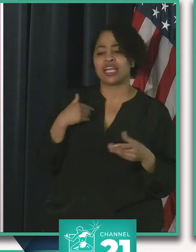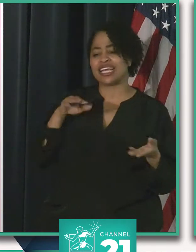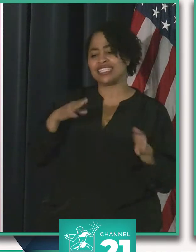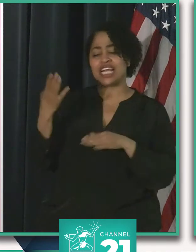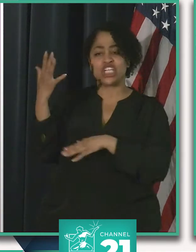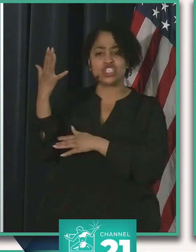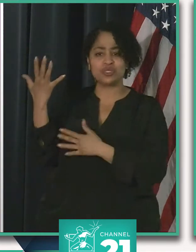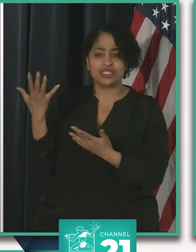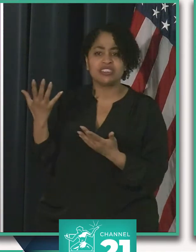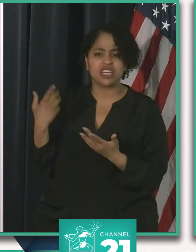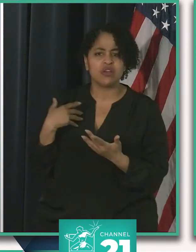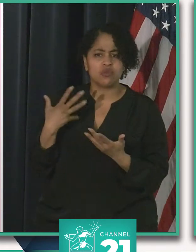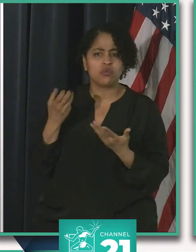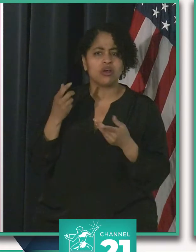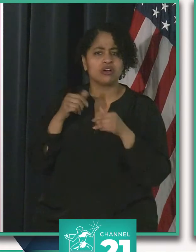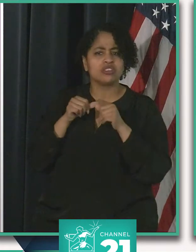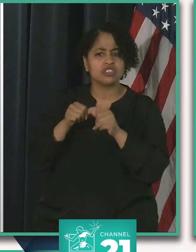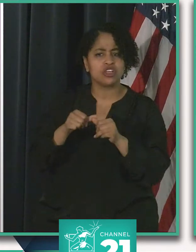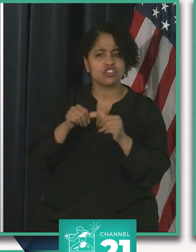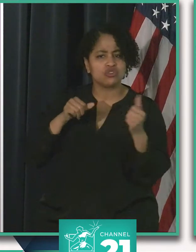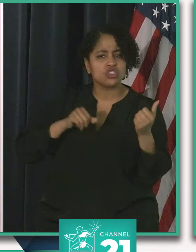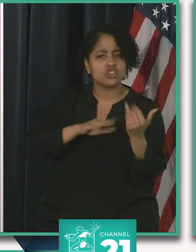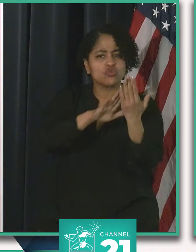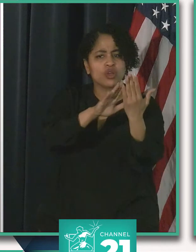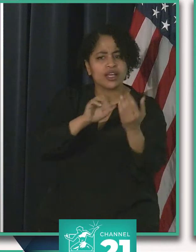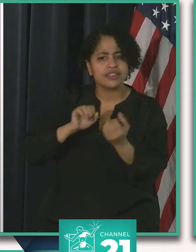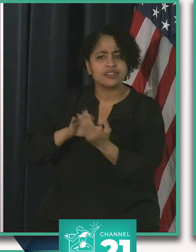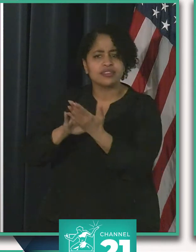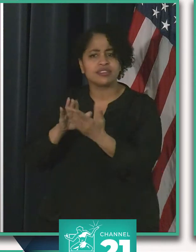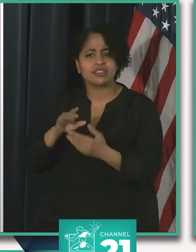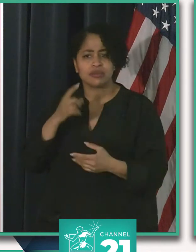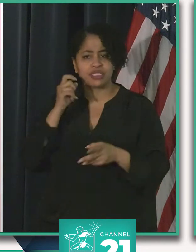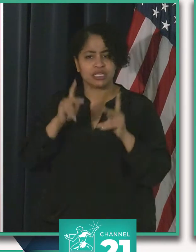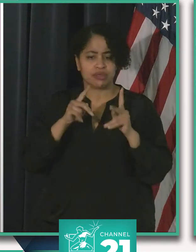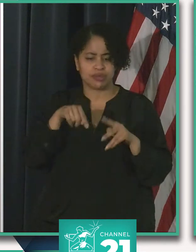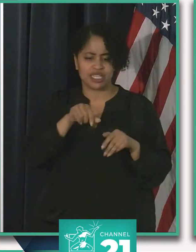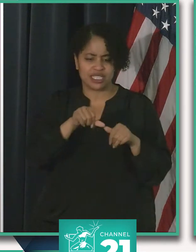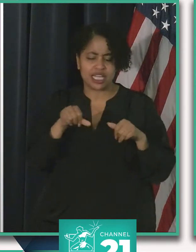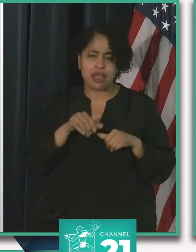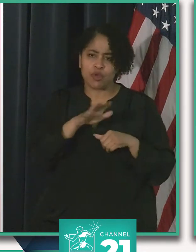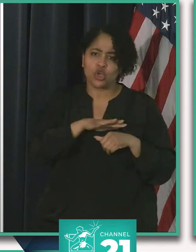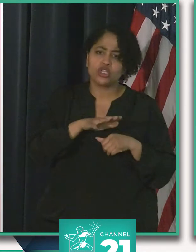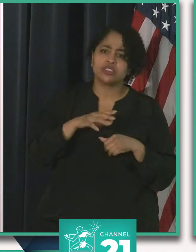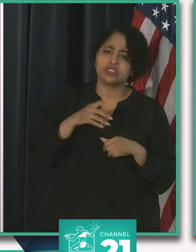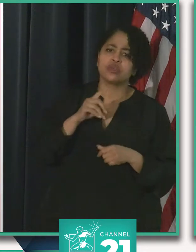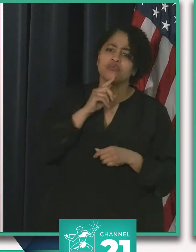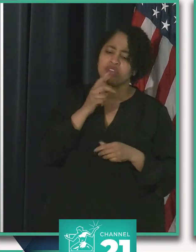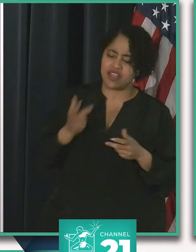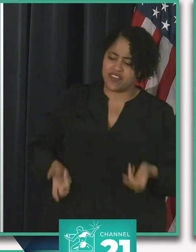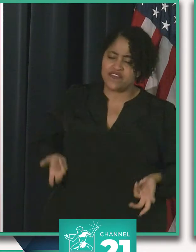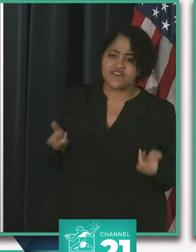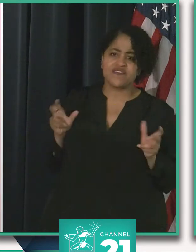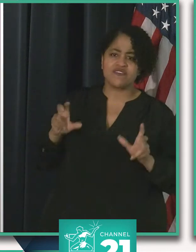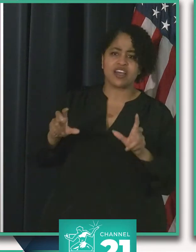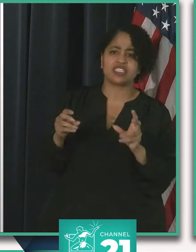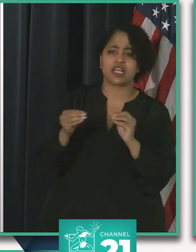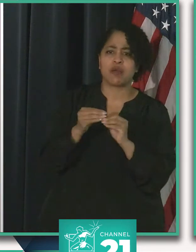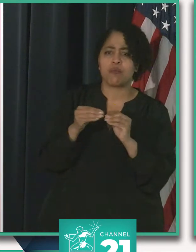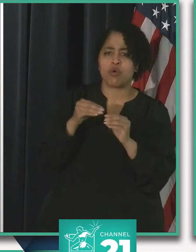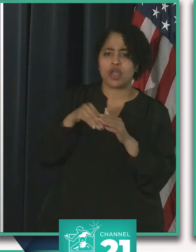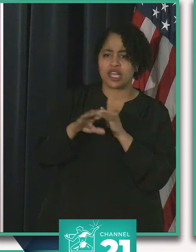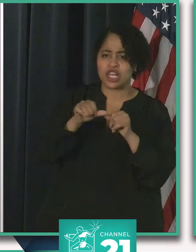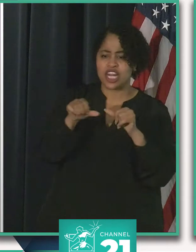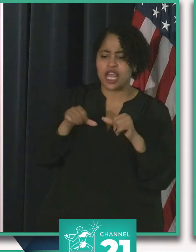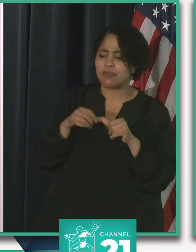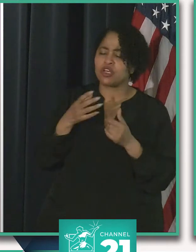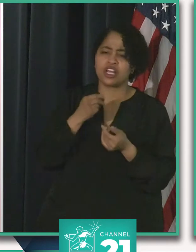trees. Mm-hmm. And we're going to keep addressing them because the people in the neighborhoods are investing more and more in the neighborhoods, and you have a right to be demanding